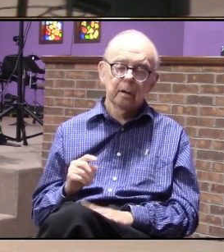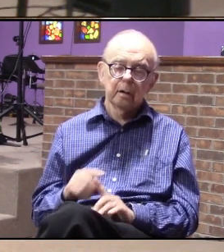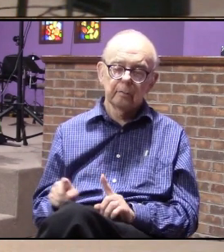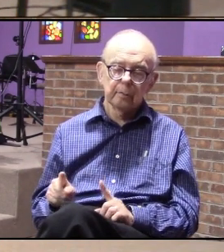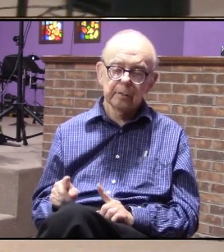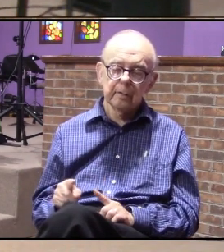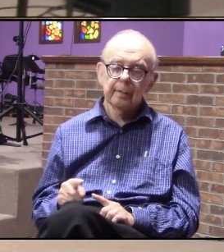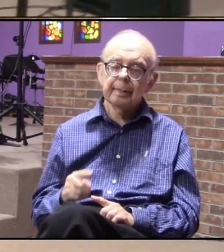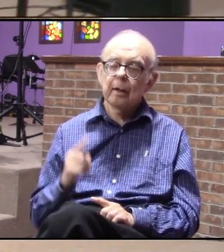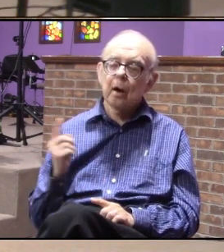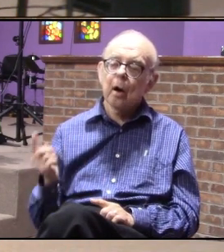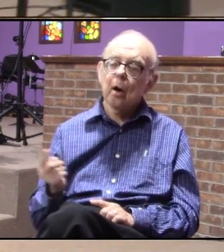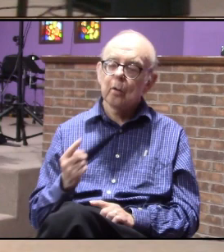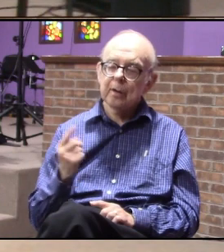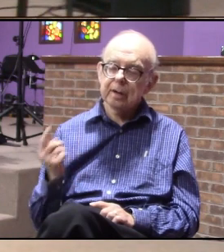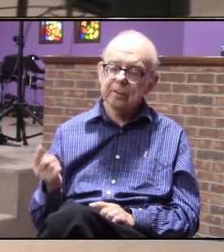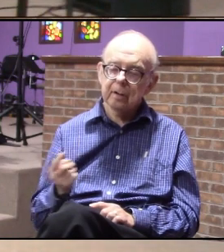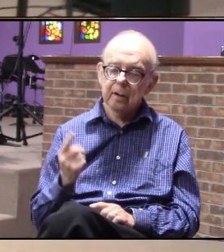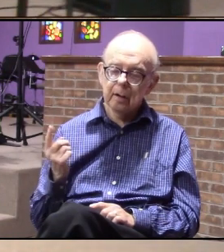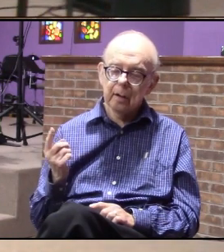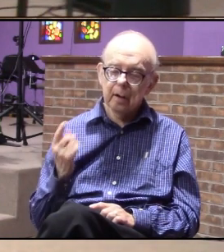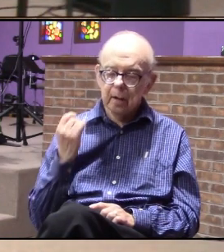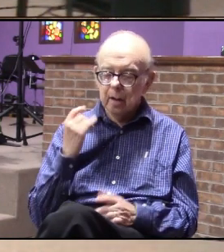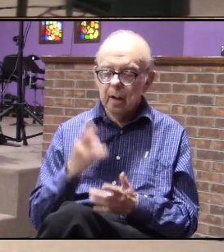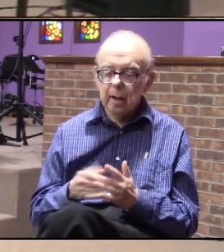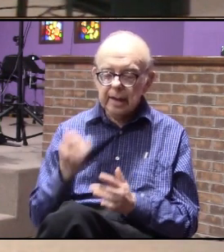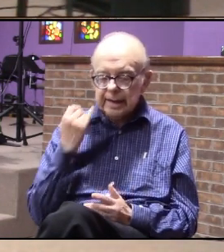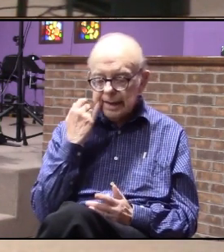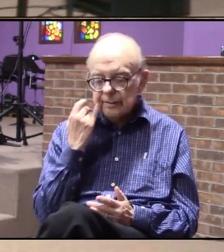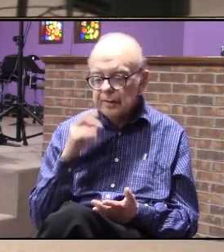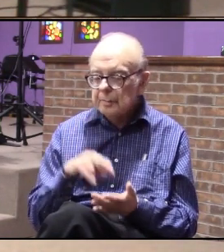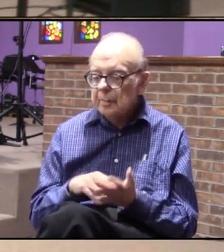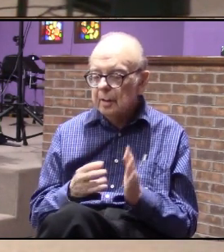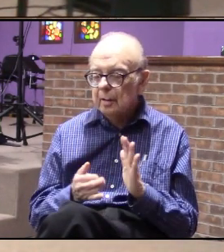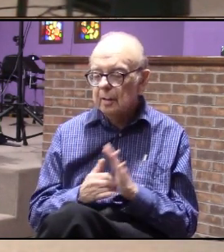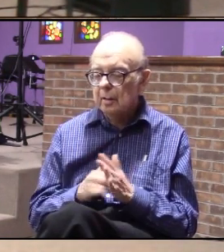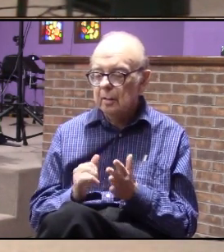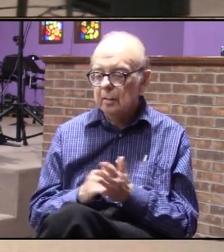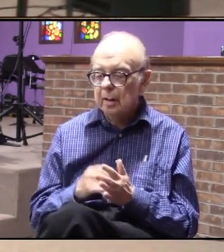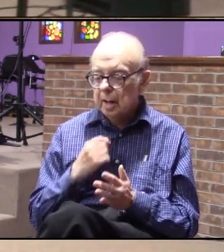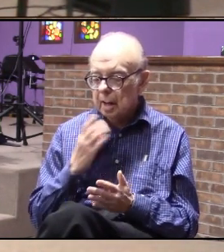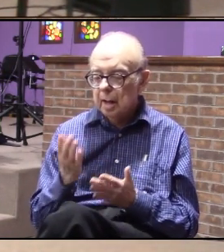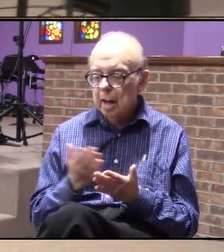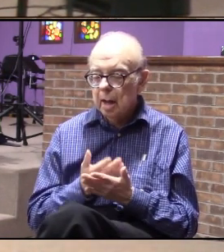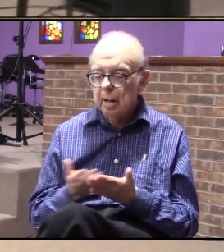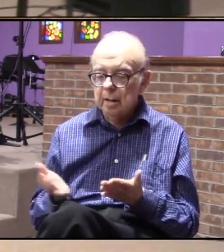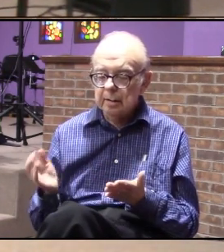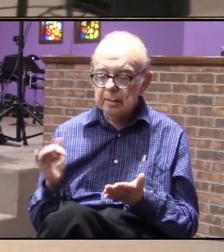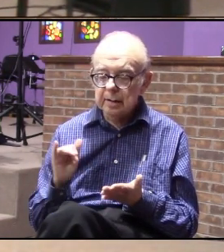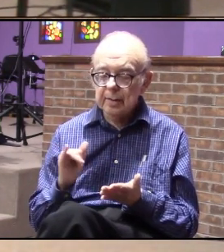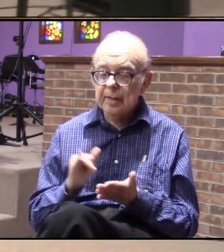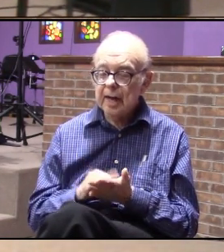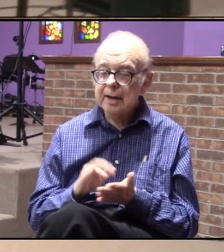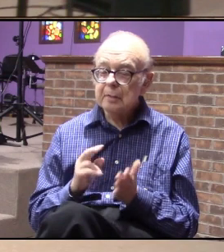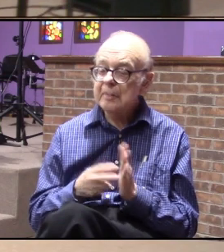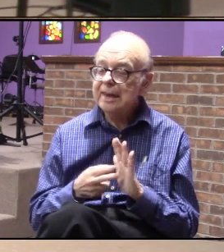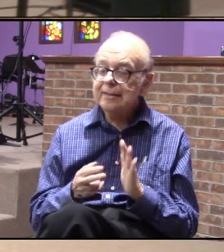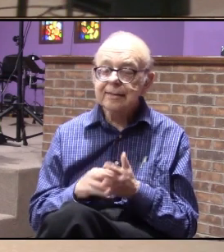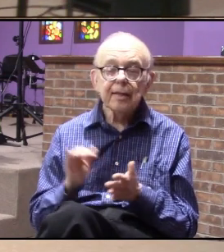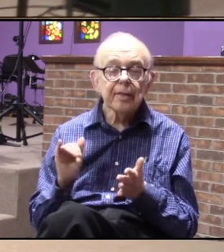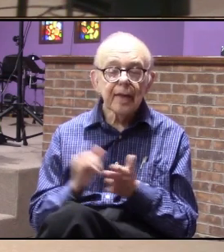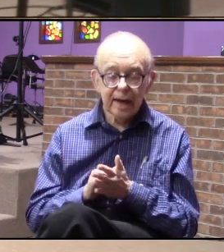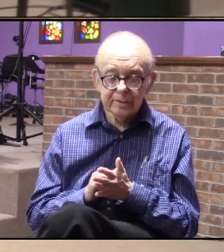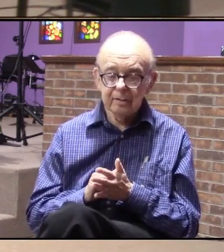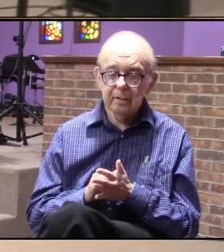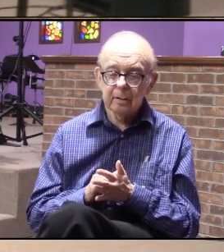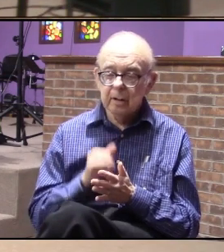but forever. What if that's what that meant? May I say this to you? That's what it means.